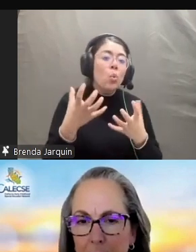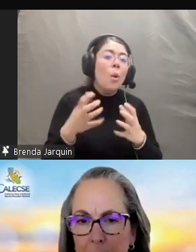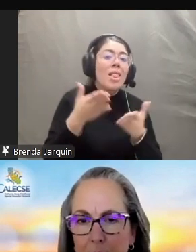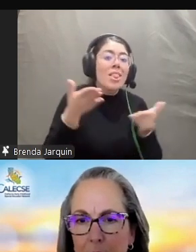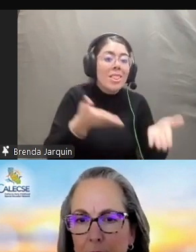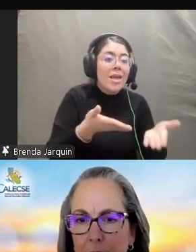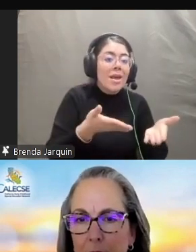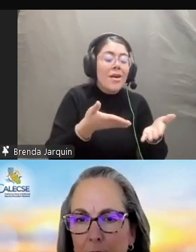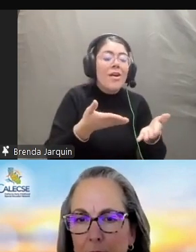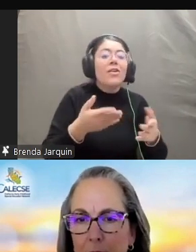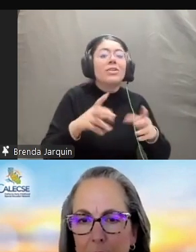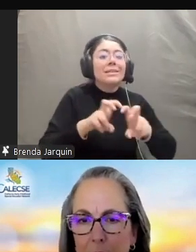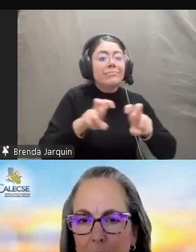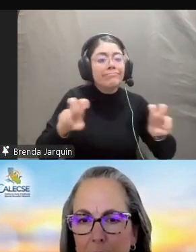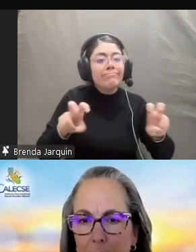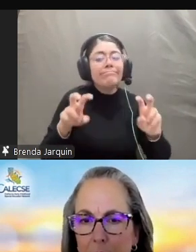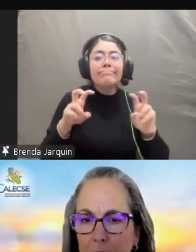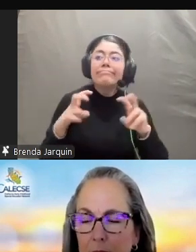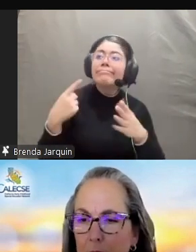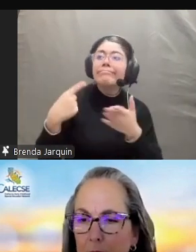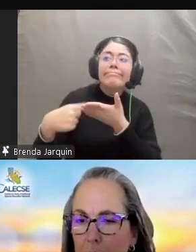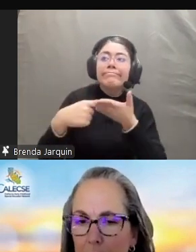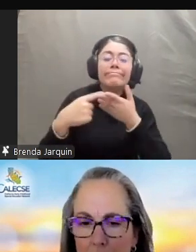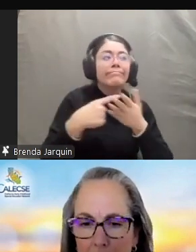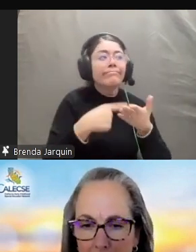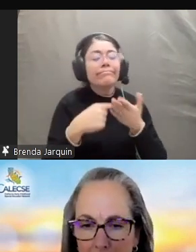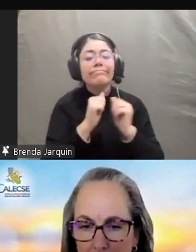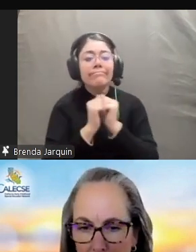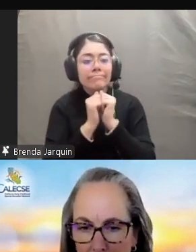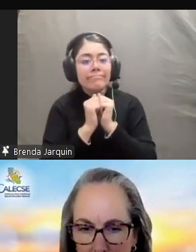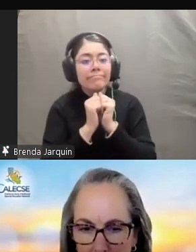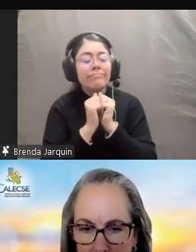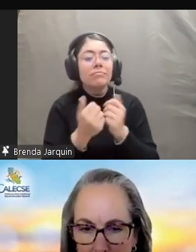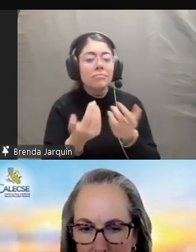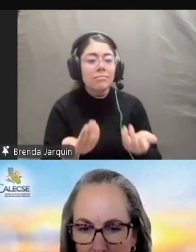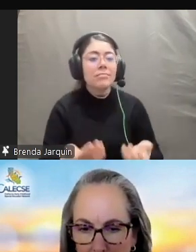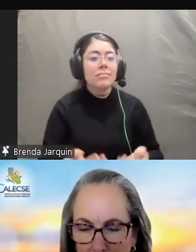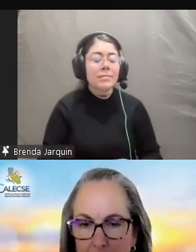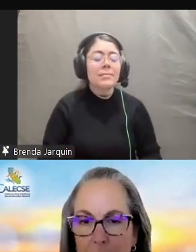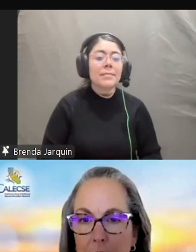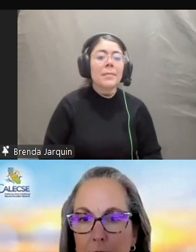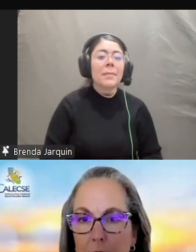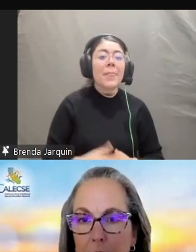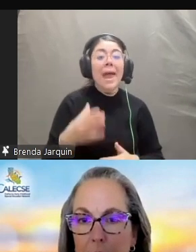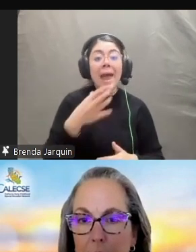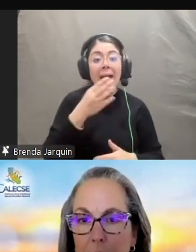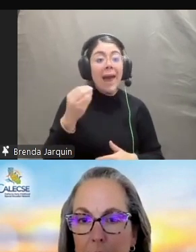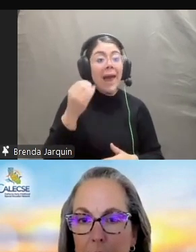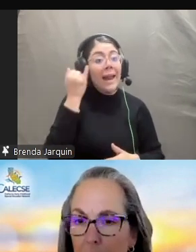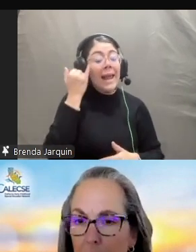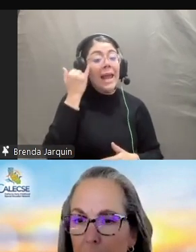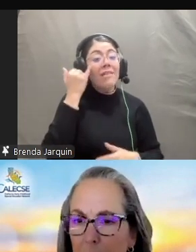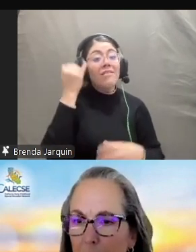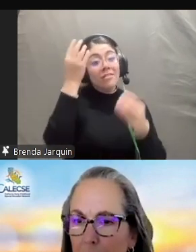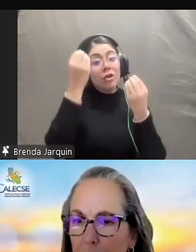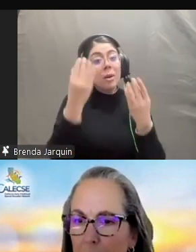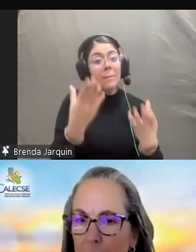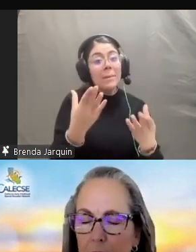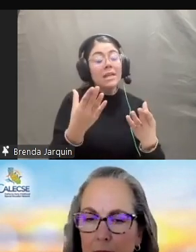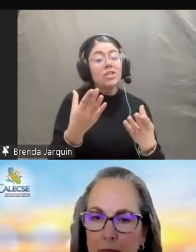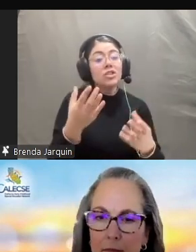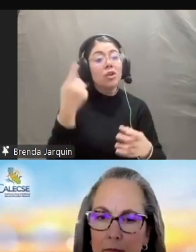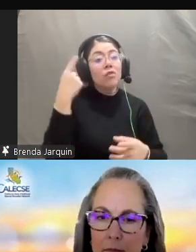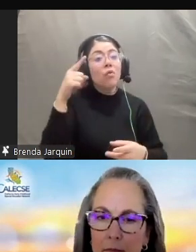included checklists for you to use. And also, if you need local data sharing agreements, we have